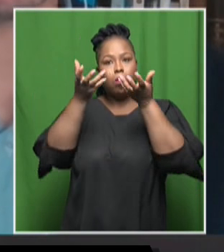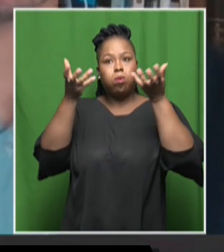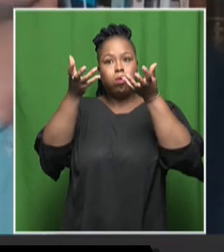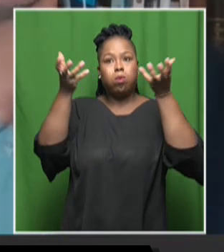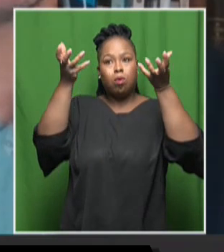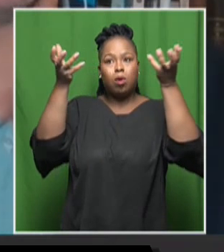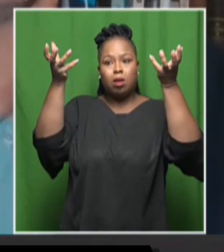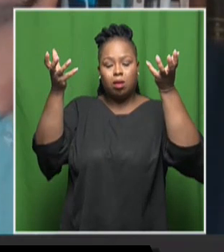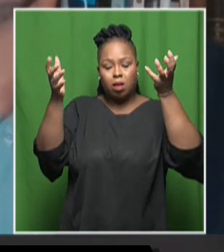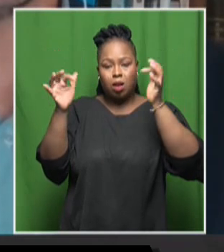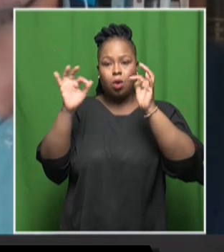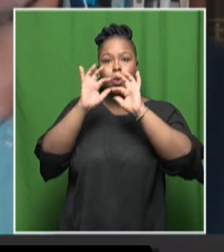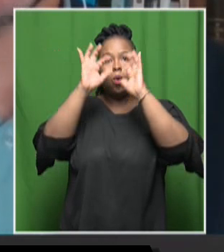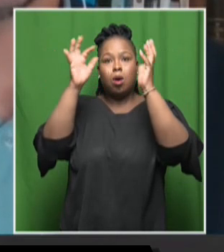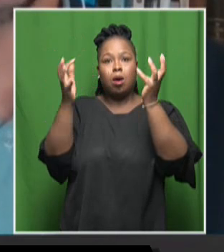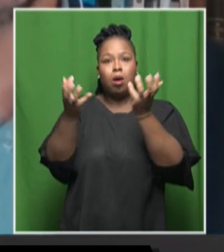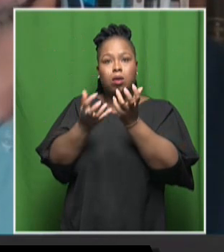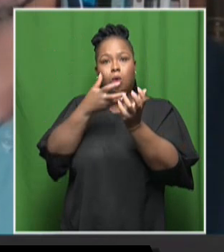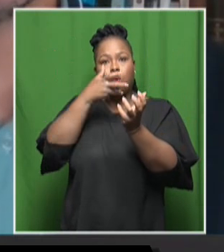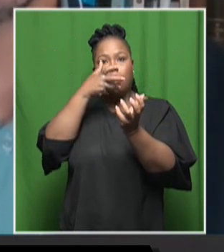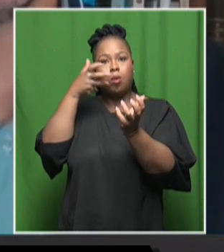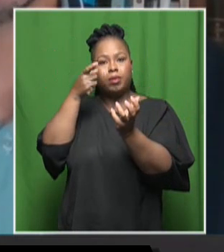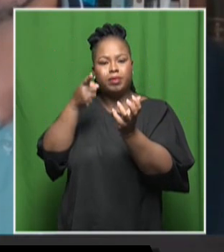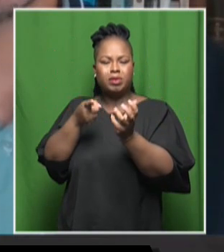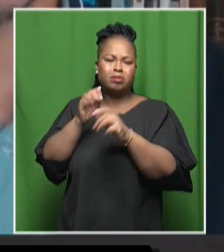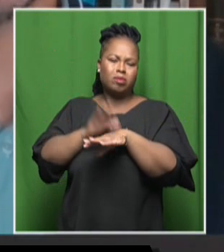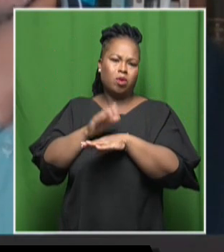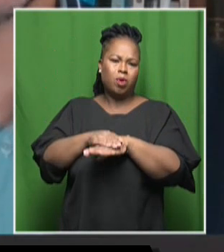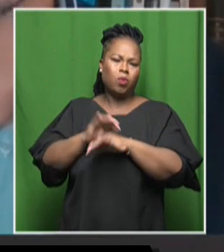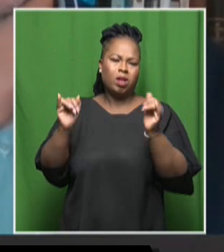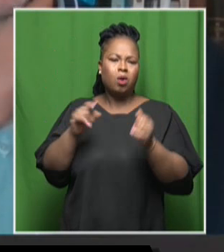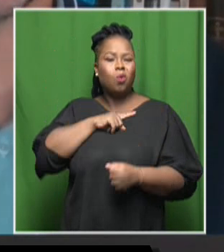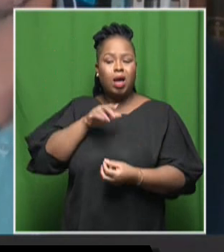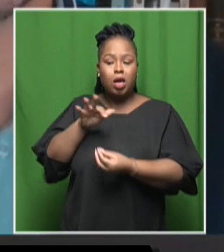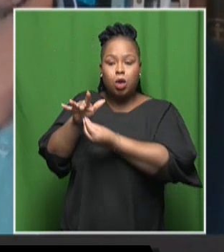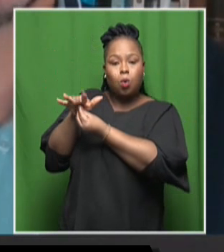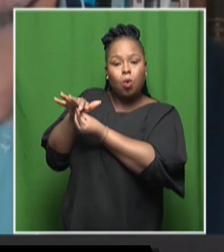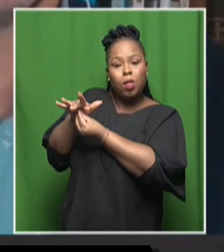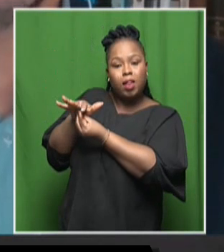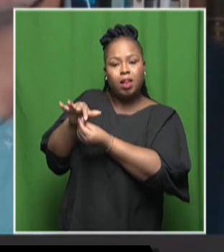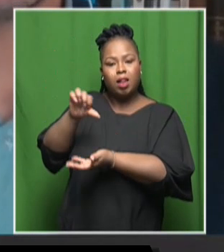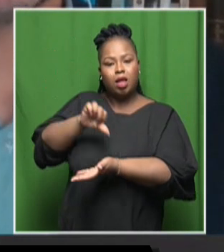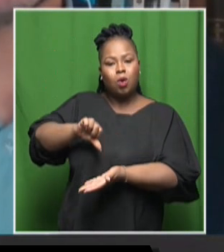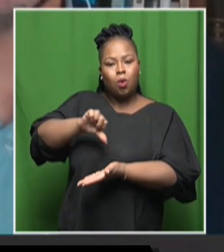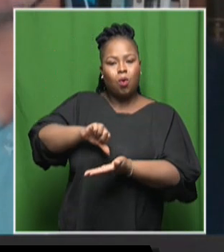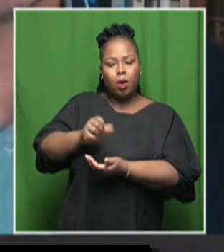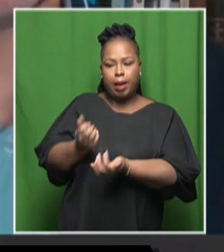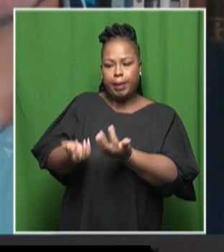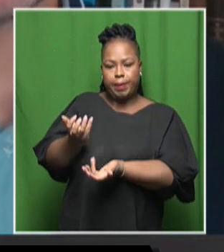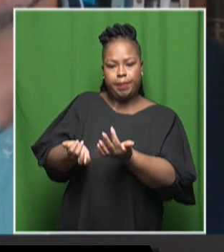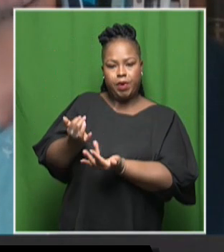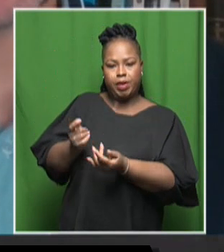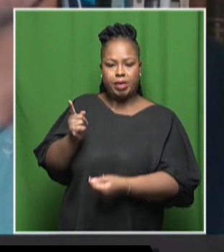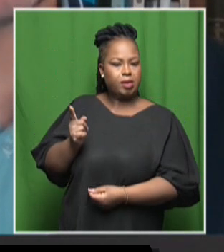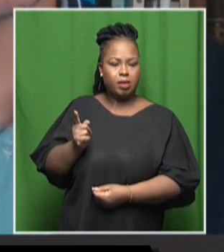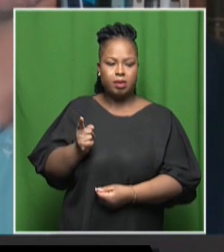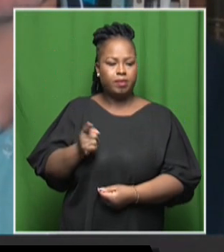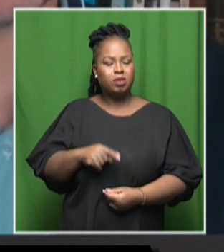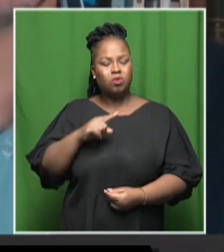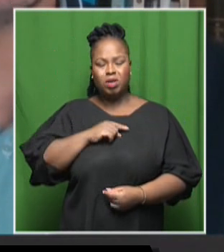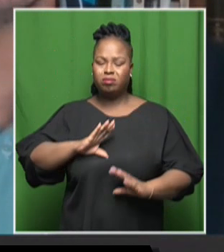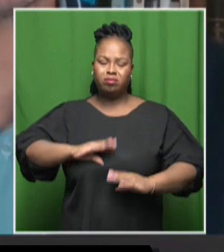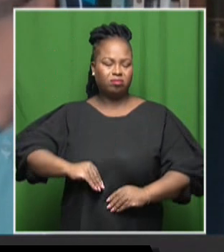to intensify. It's all about burning coal and oil. We should not lose